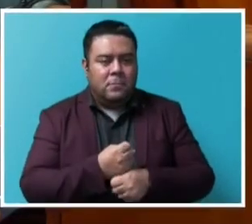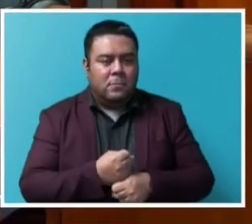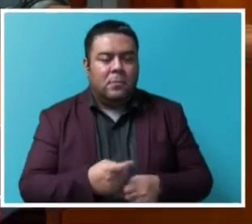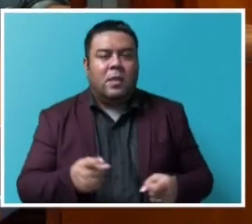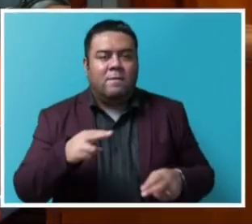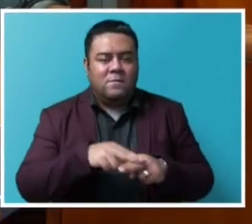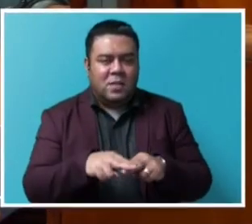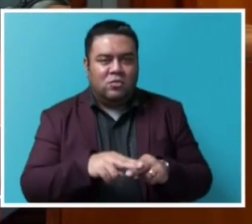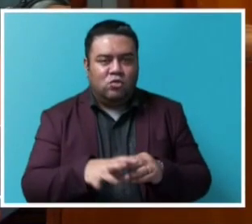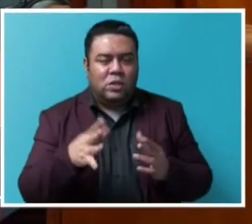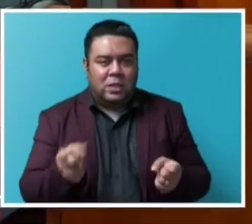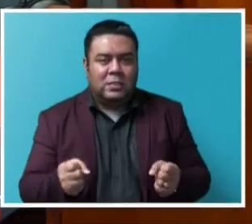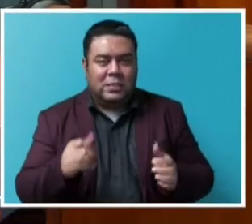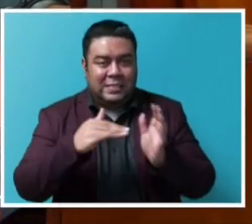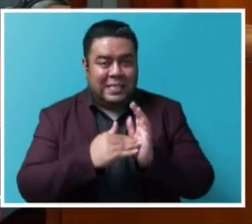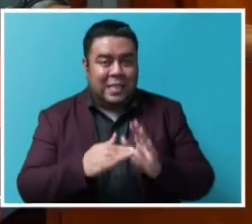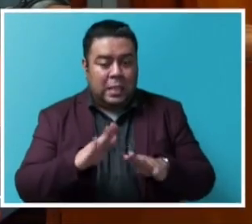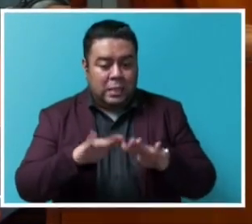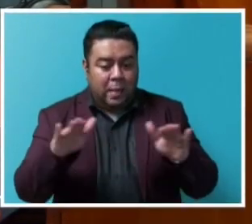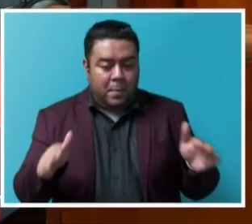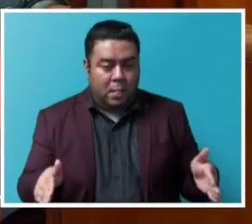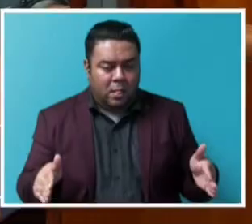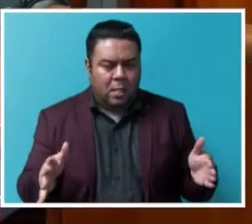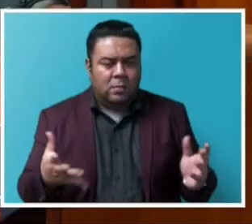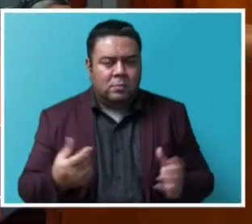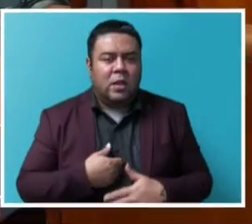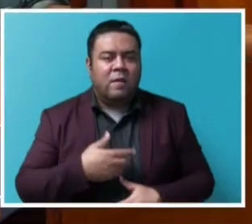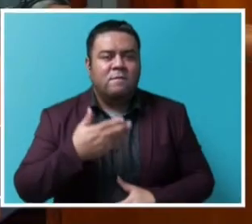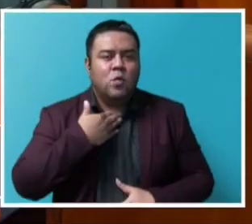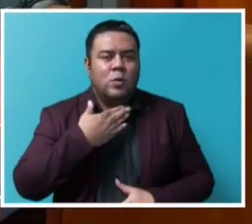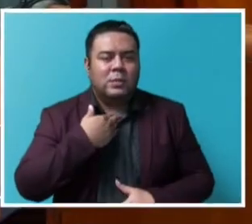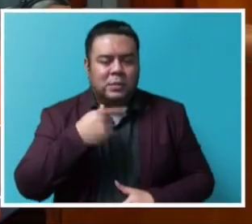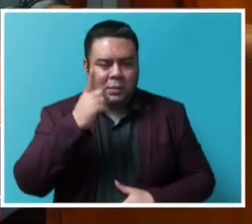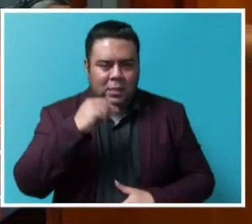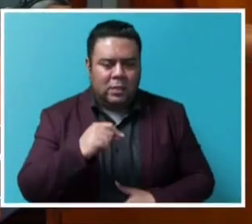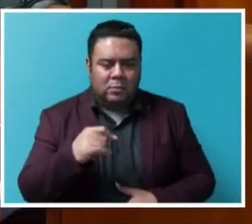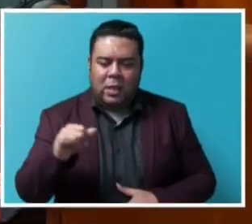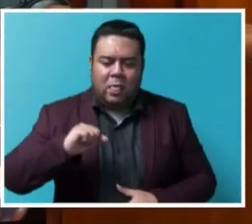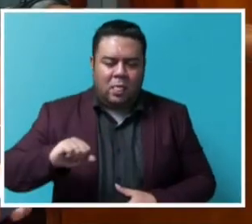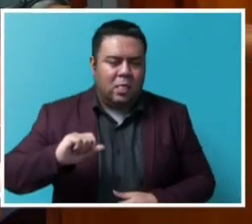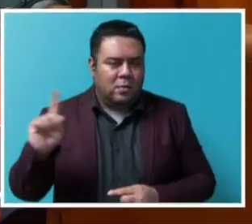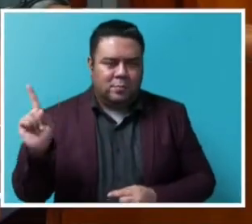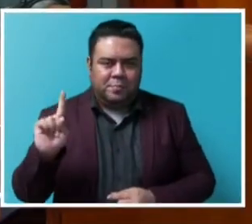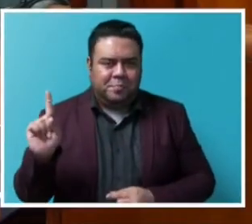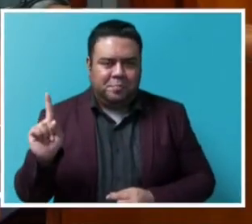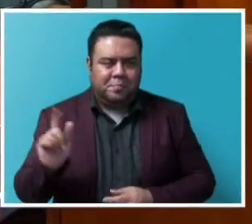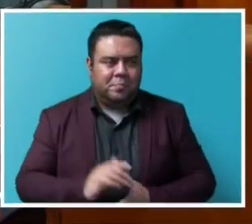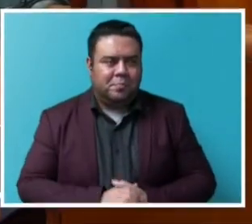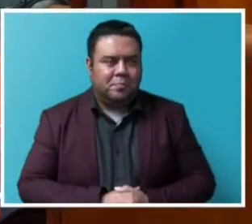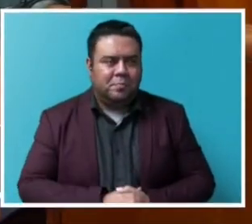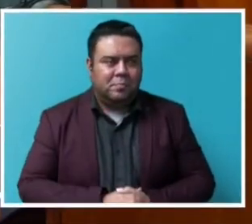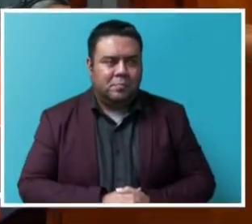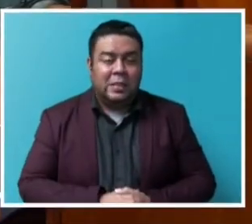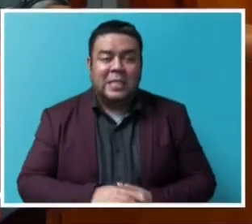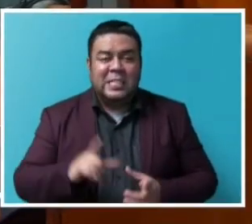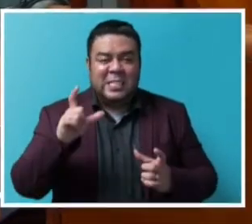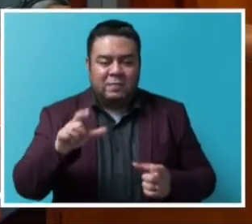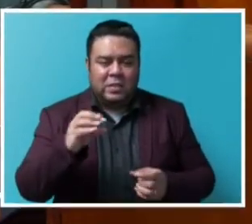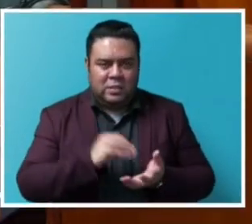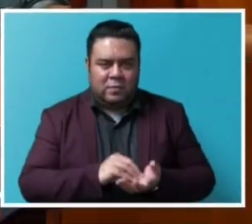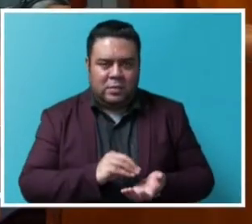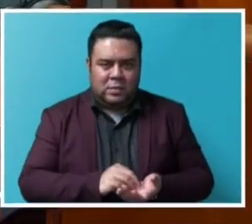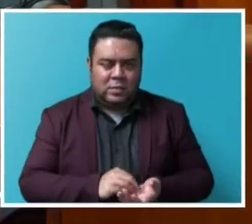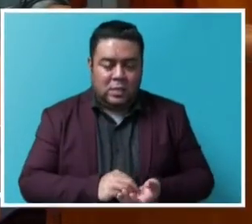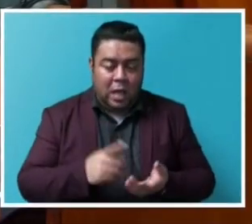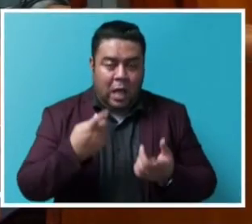Fiji has a seat at the table and a voice that cannot be ignored. The civil service. Mr. Speaker, sir,